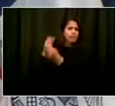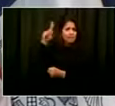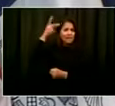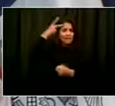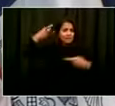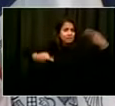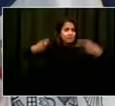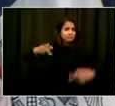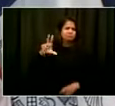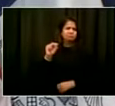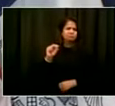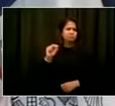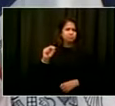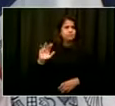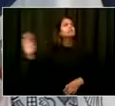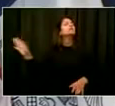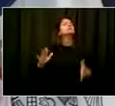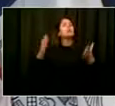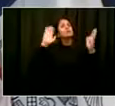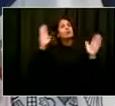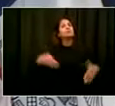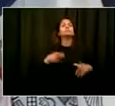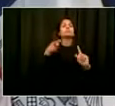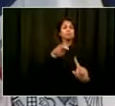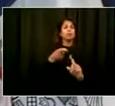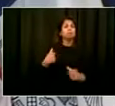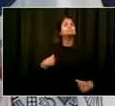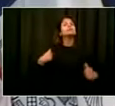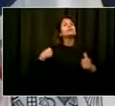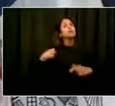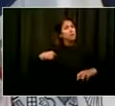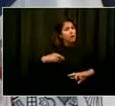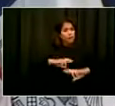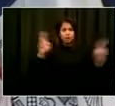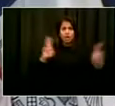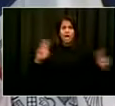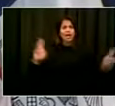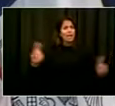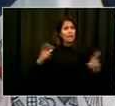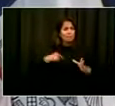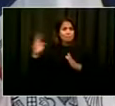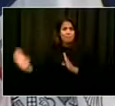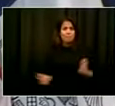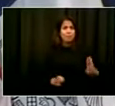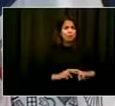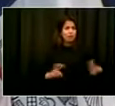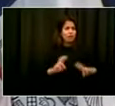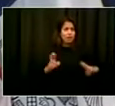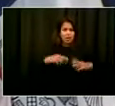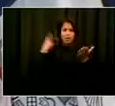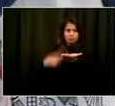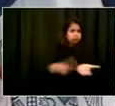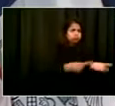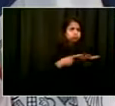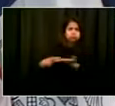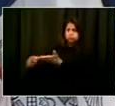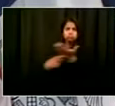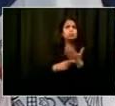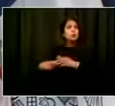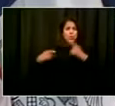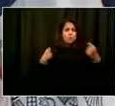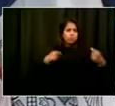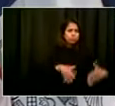city, peaceful protest is a New York City tradition, and it's been honored and respected and managed, you know,